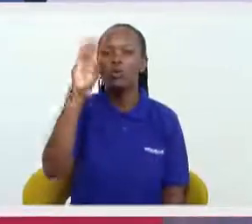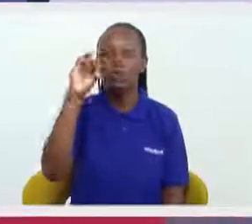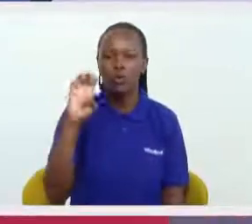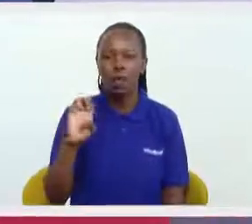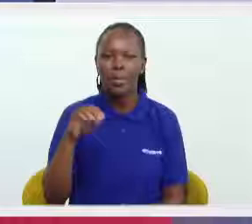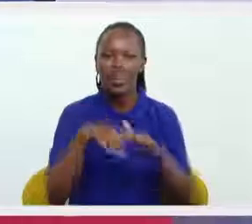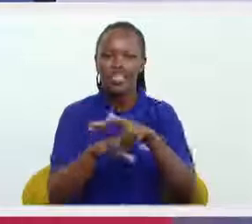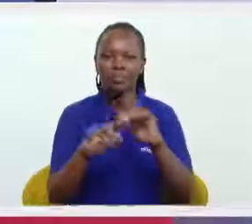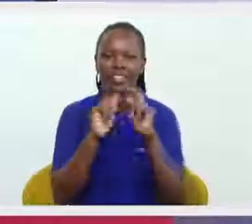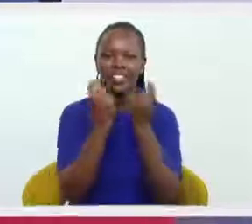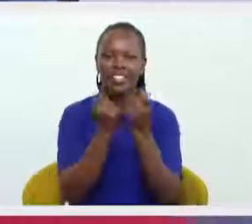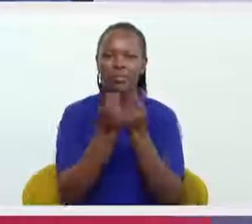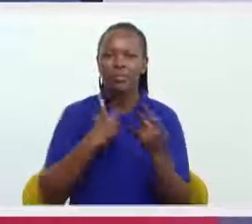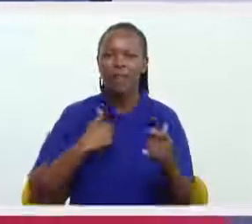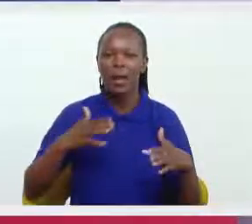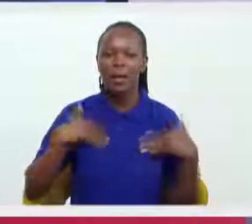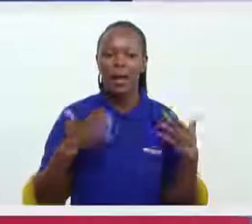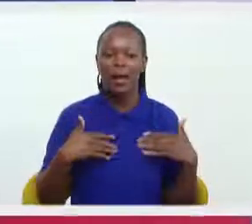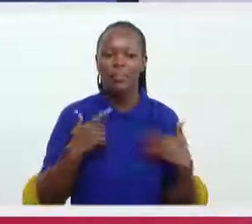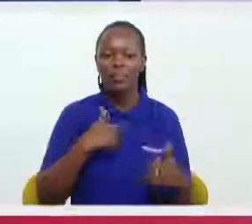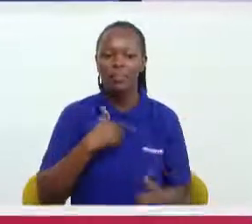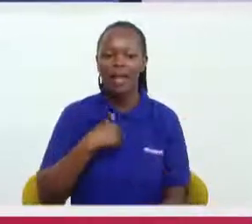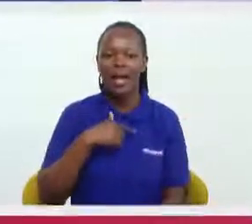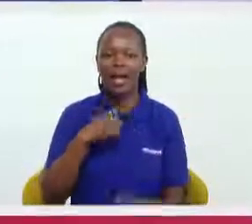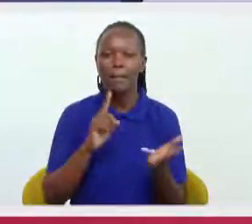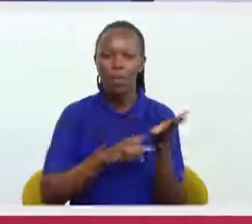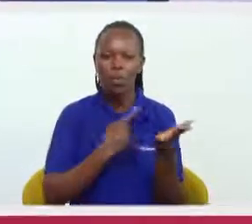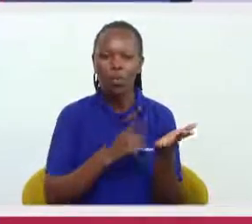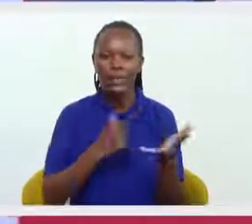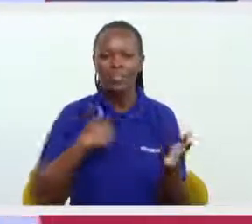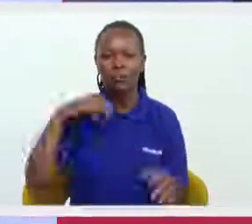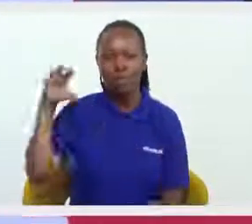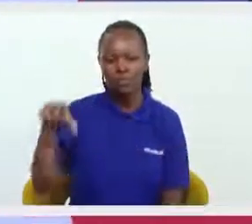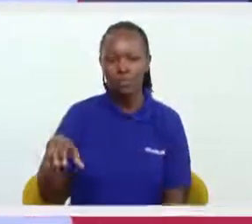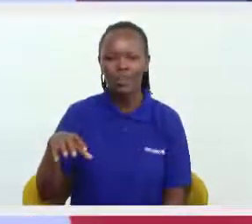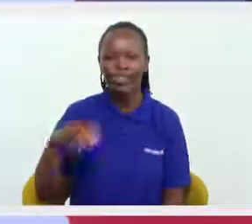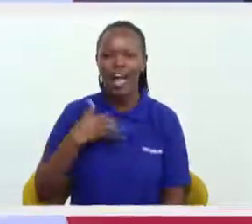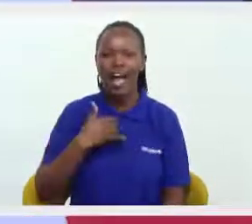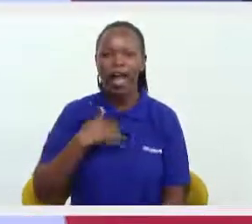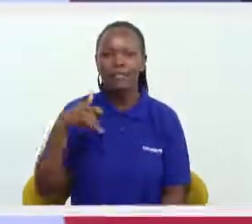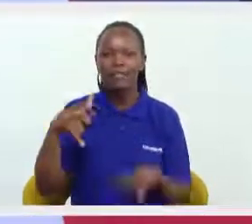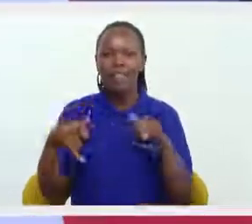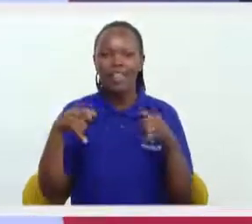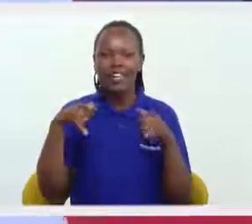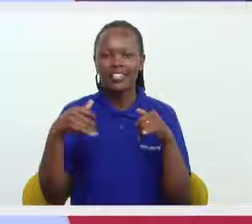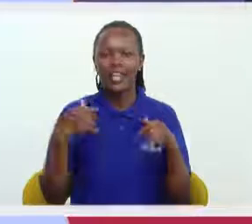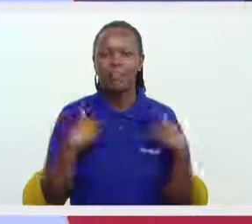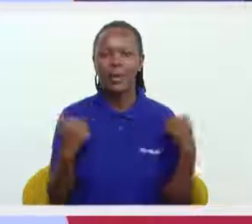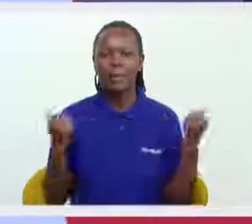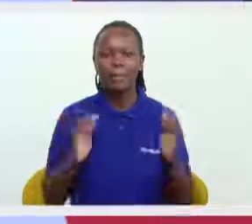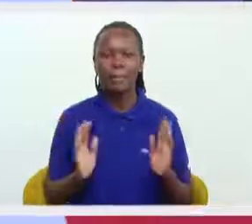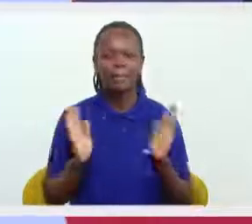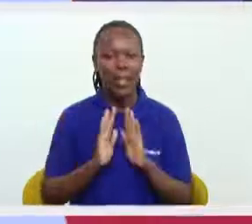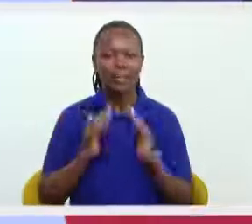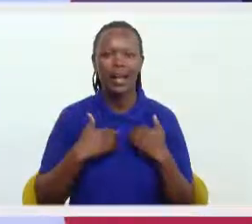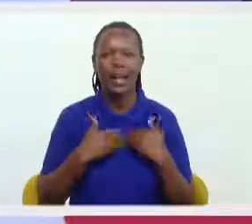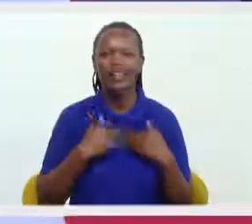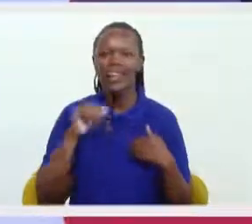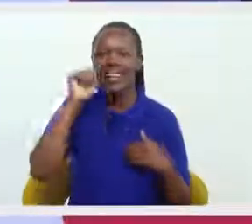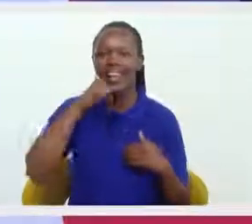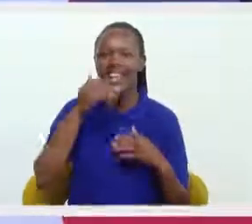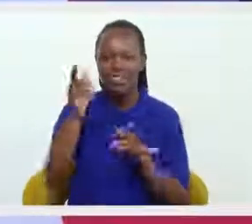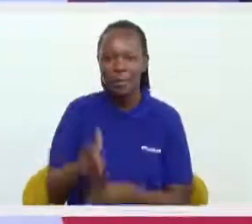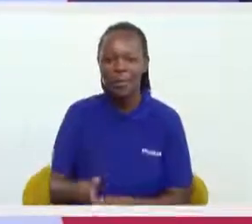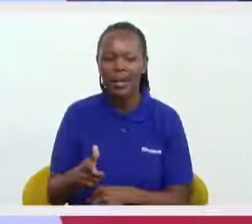so happy to be here. I'm a white woman, short, so I'm wearing some heels right now. I'm wearing a blazer and some nice pants, dressed up